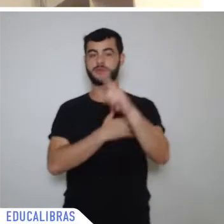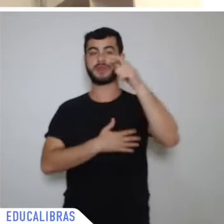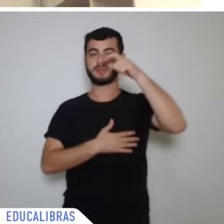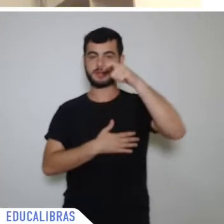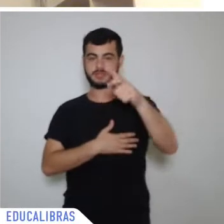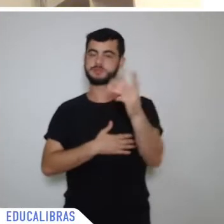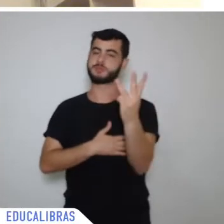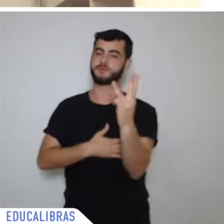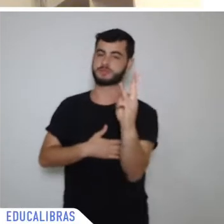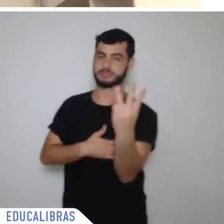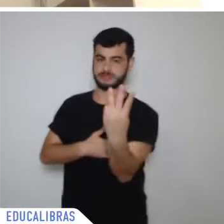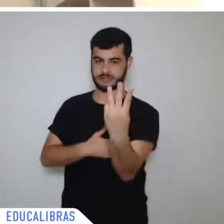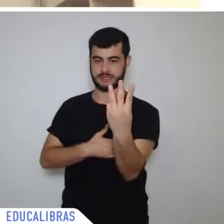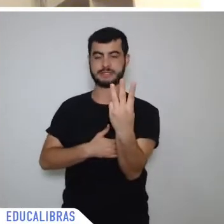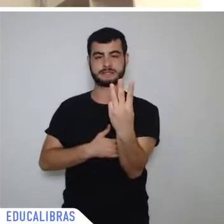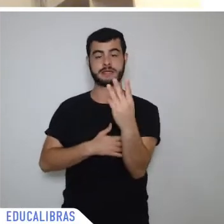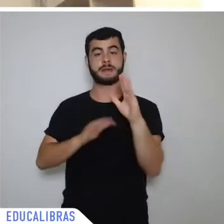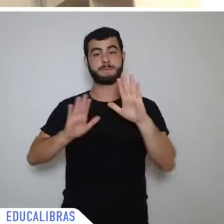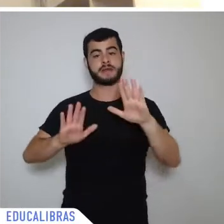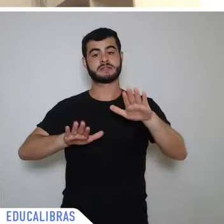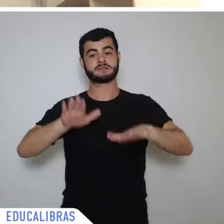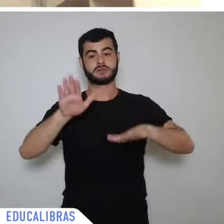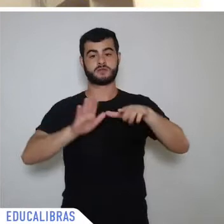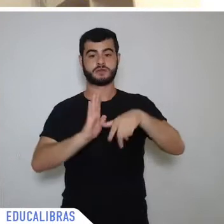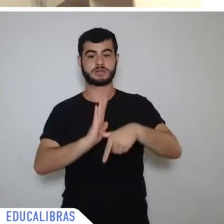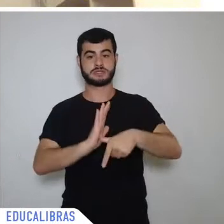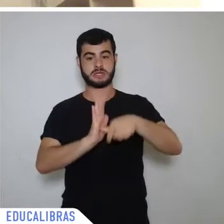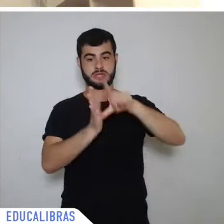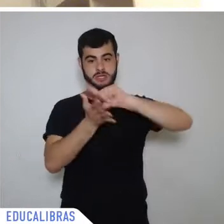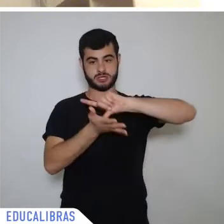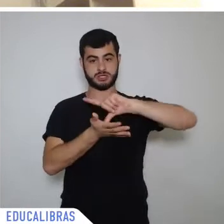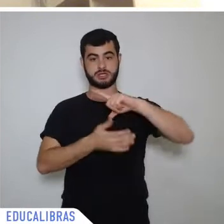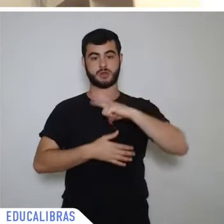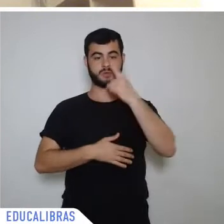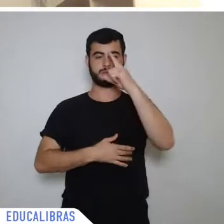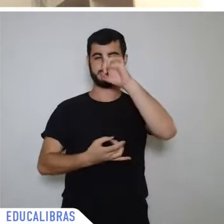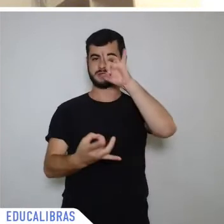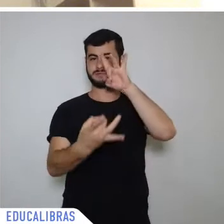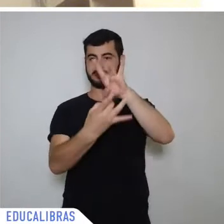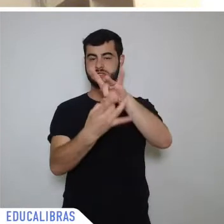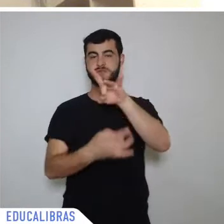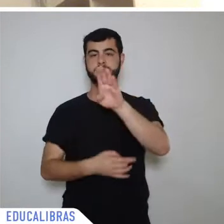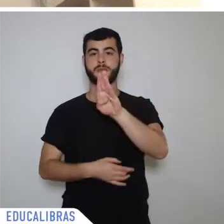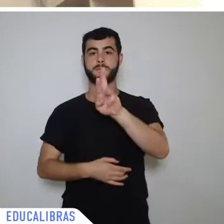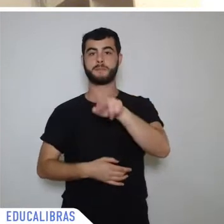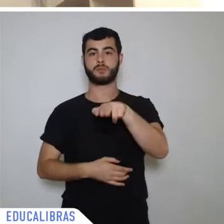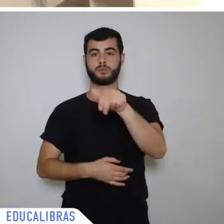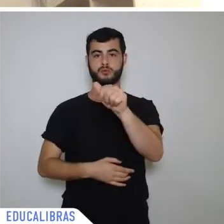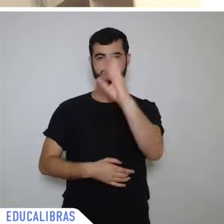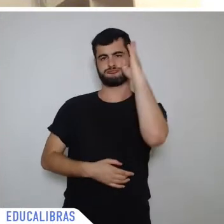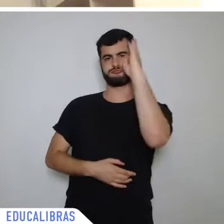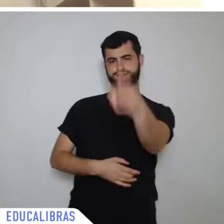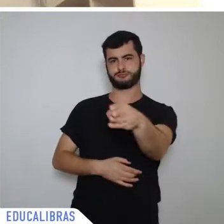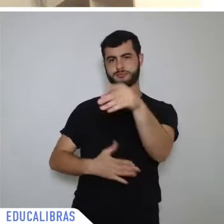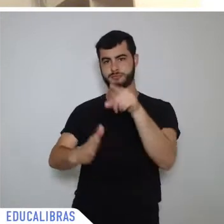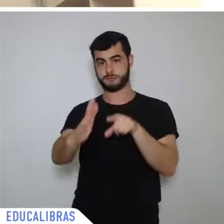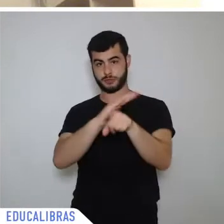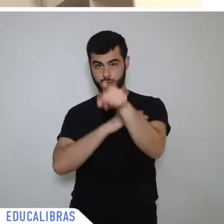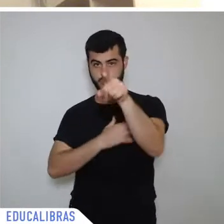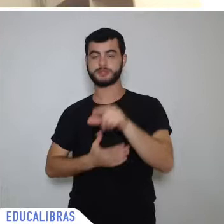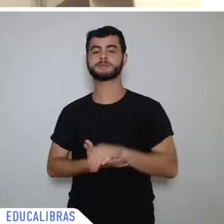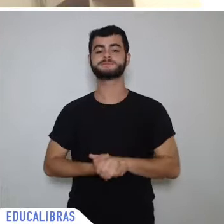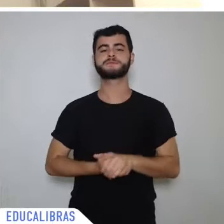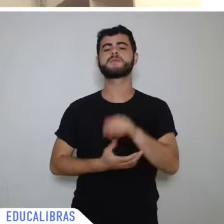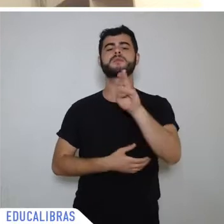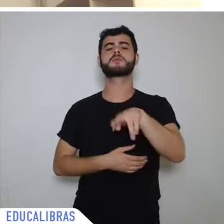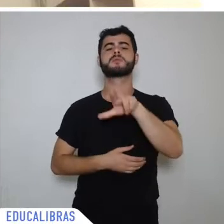start answering the questions from the audience. I have questions for all of you, but I'd like to ask specifically Bruna a question from